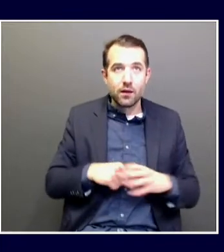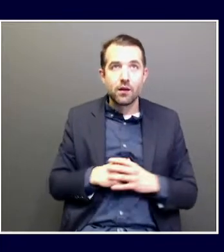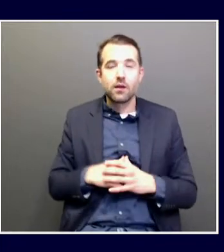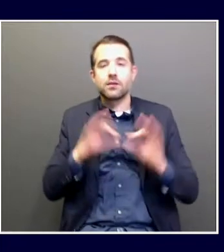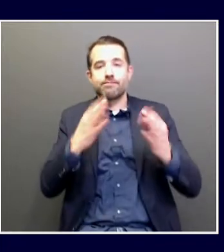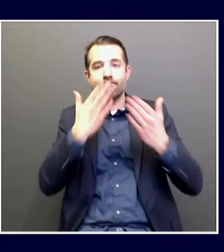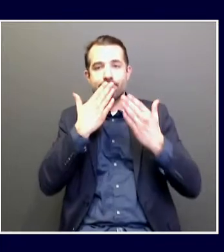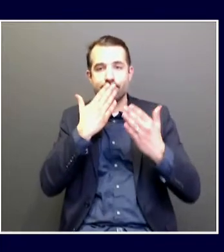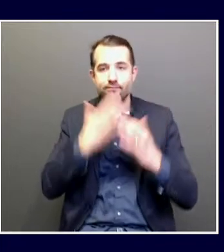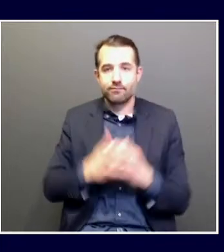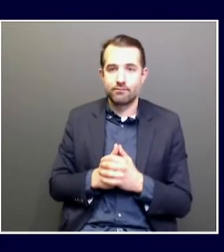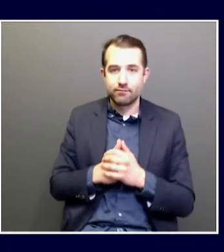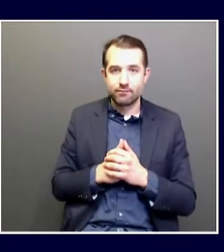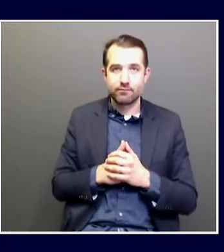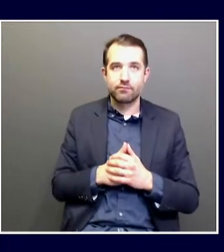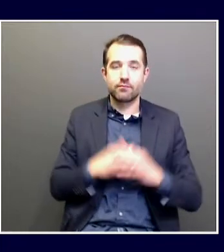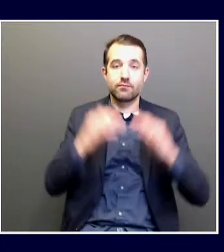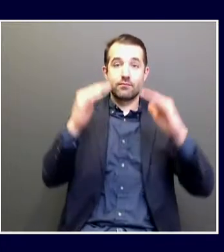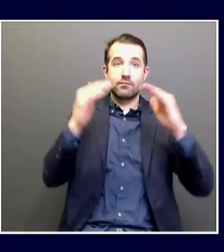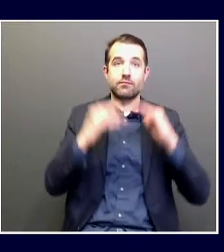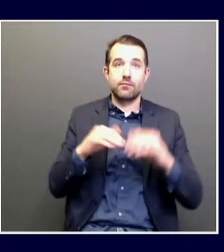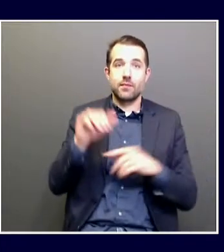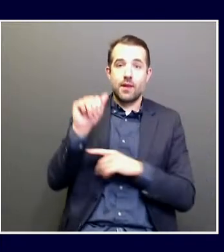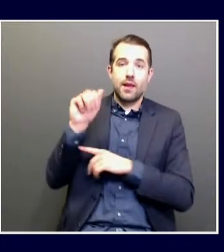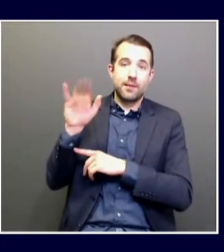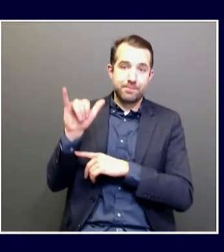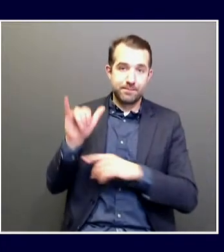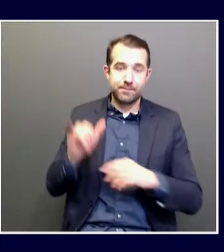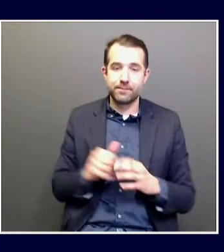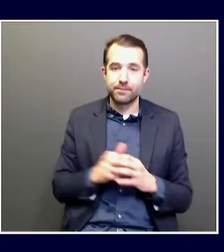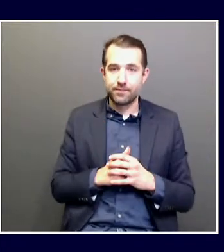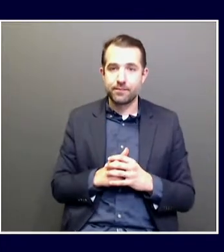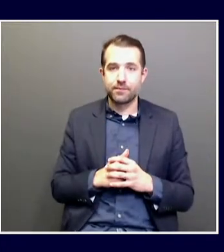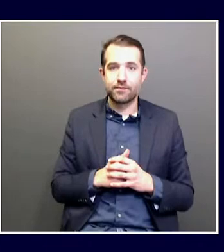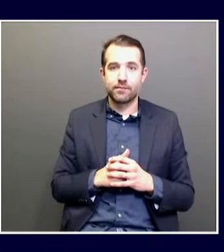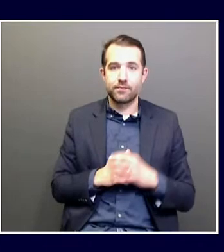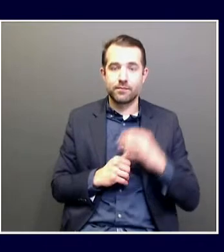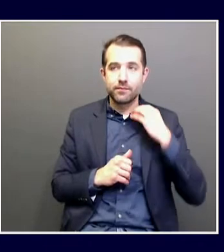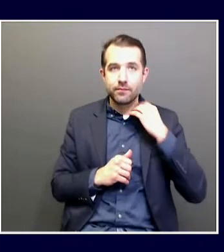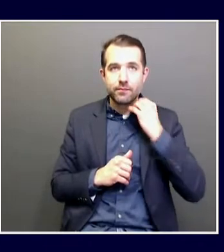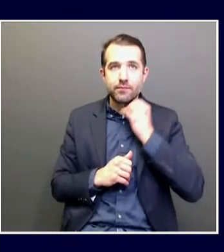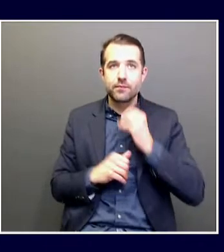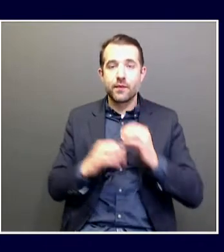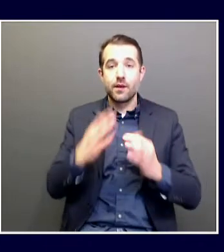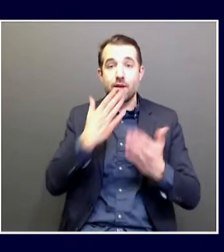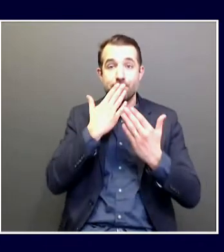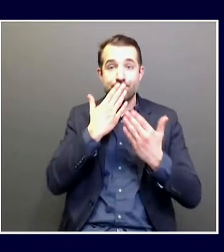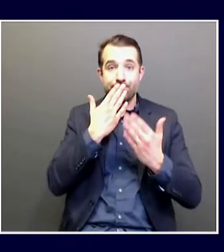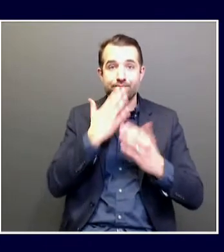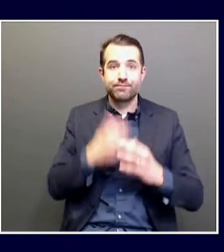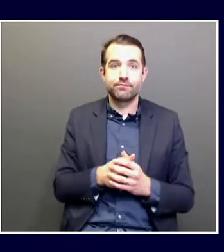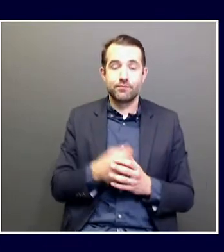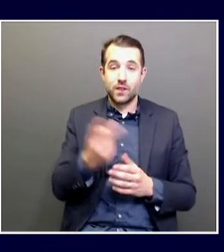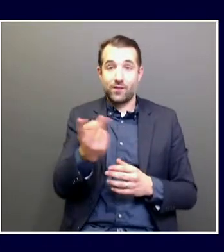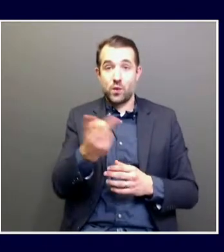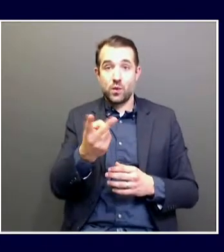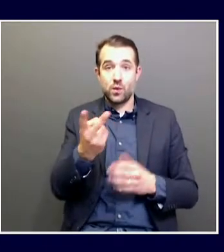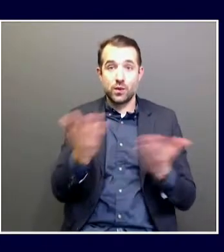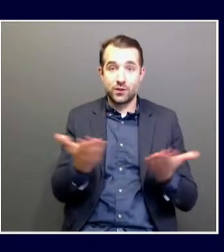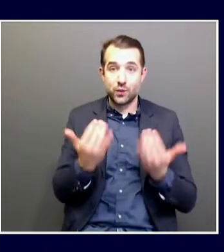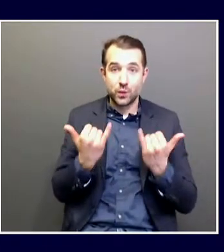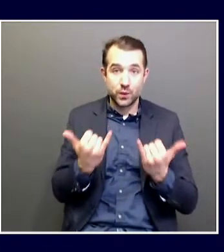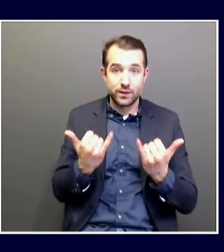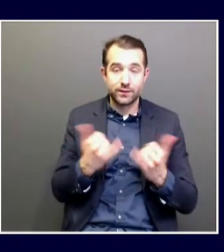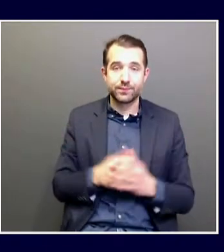Patrick. Let me go to Amy Brown next. Thank you, Dr. Shah and Commissioner Lambrew.